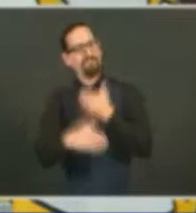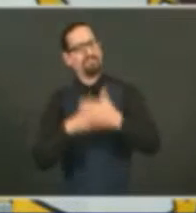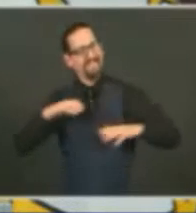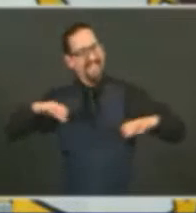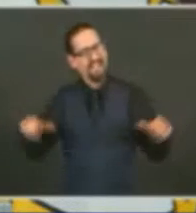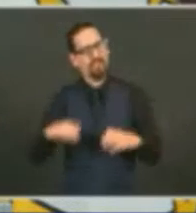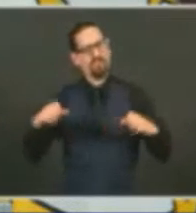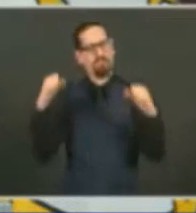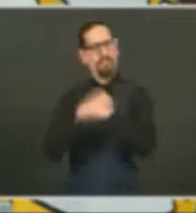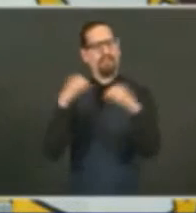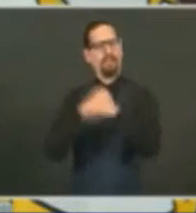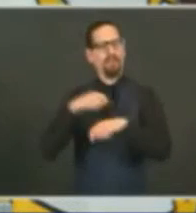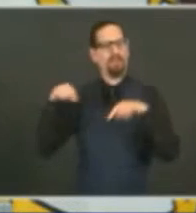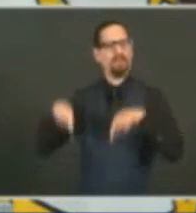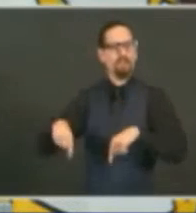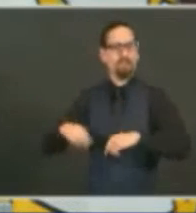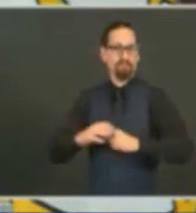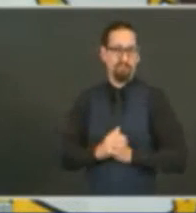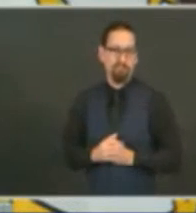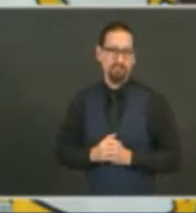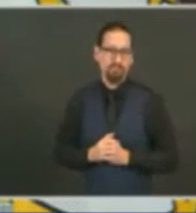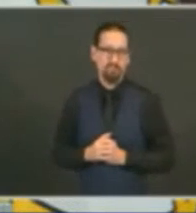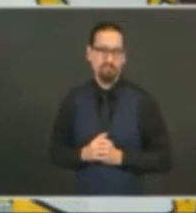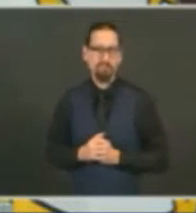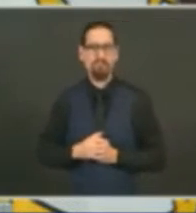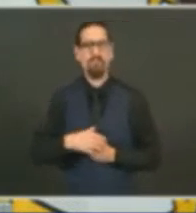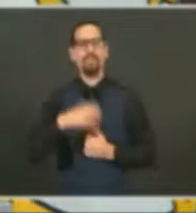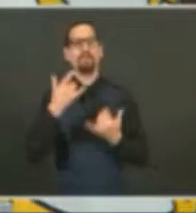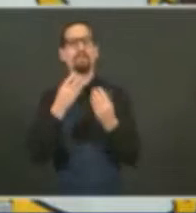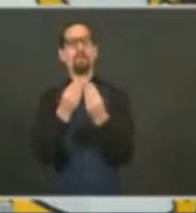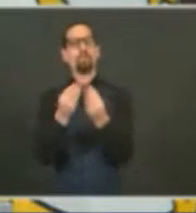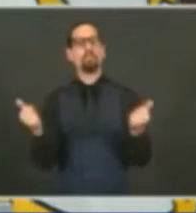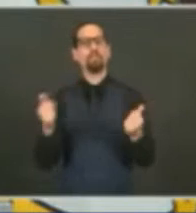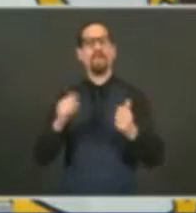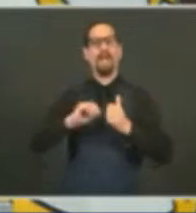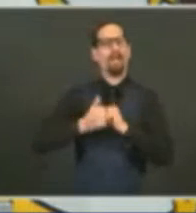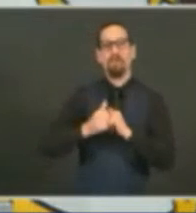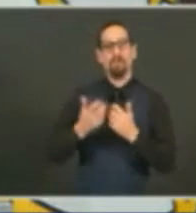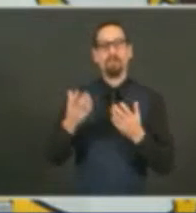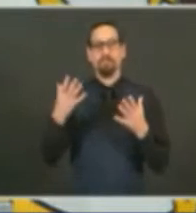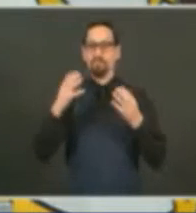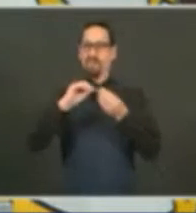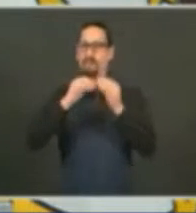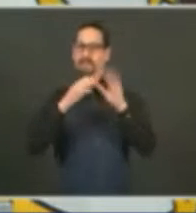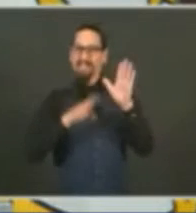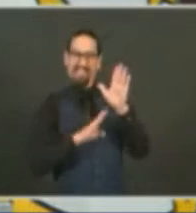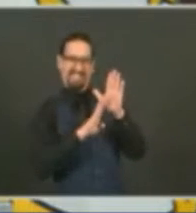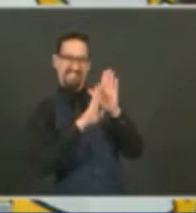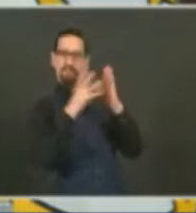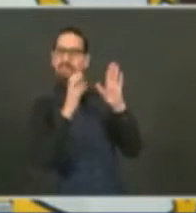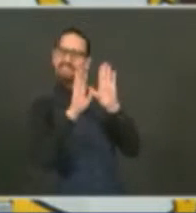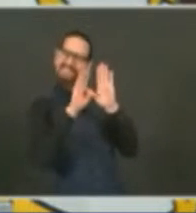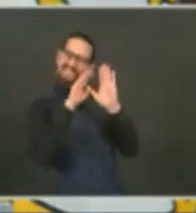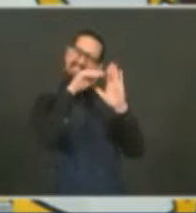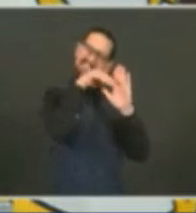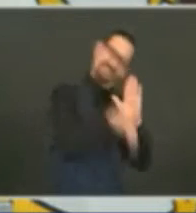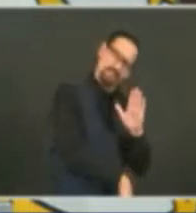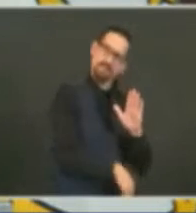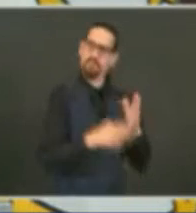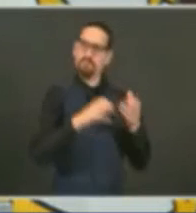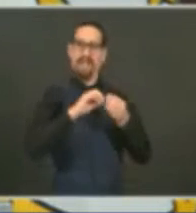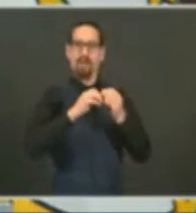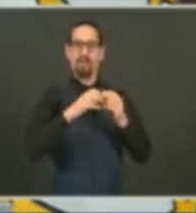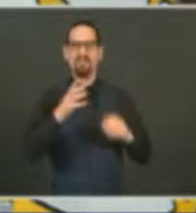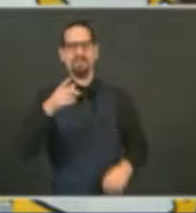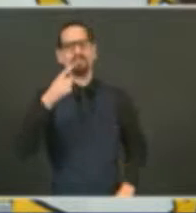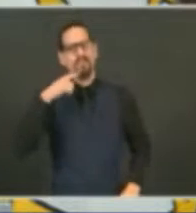trend is totally within our control. We have the power to change the trend and save lives. It's